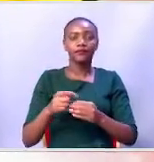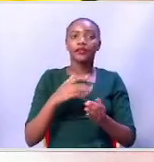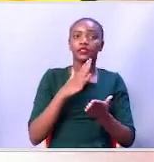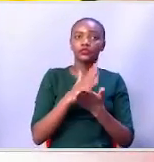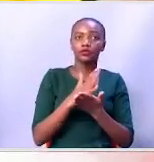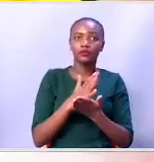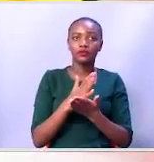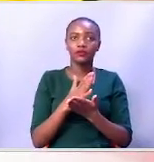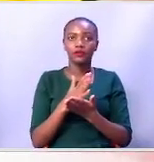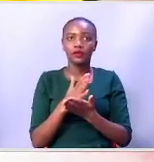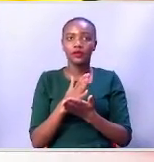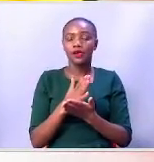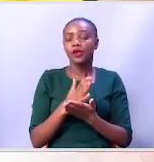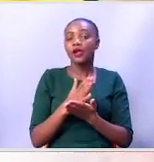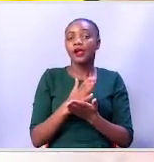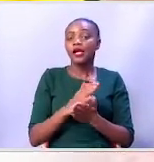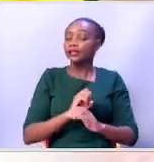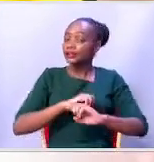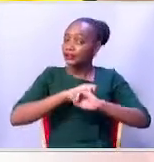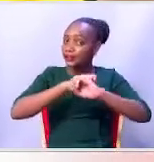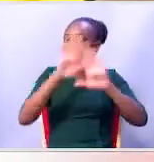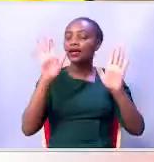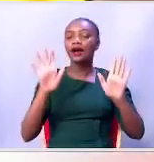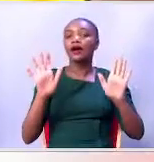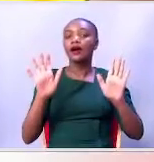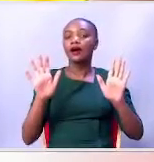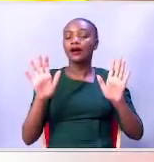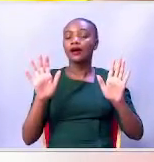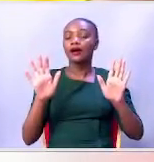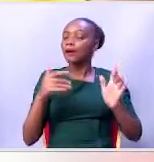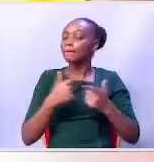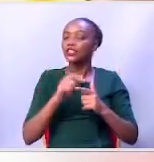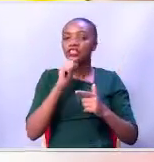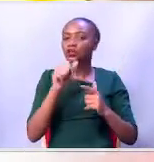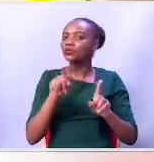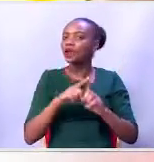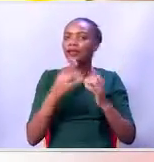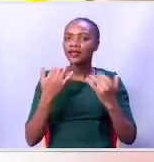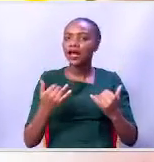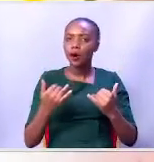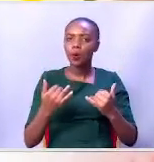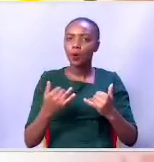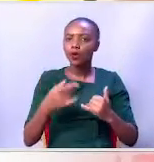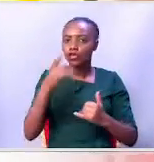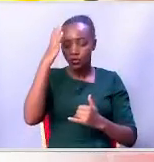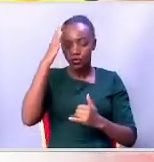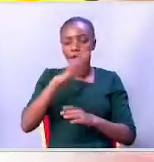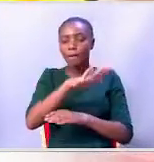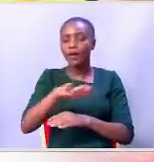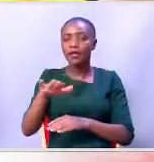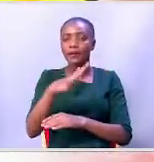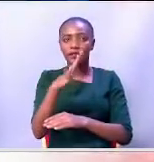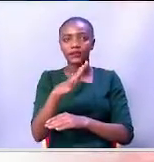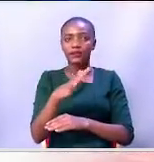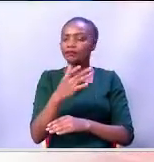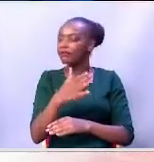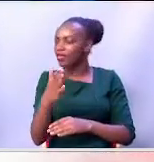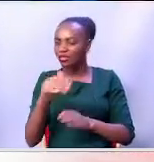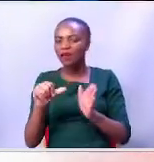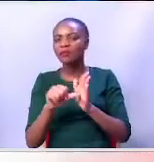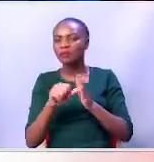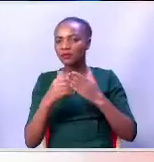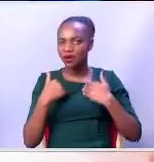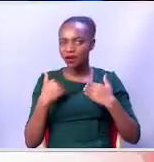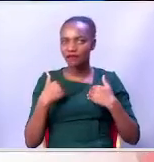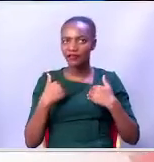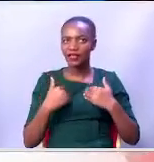permissible legal framework. Not at a point in time like this, when Parliament itself has gone on recess. And